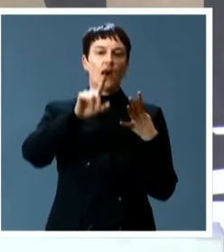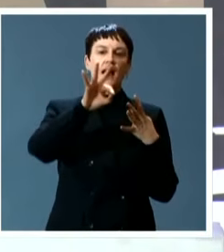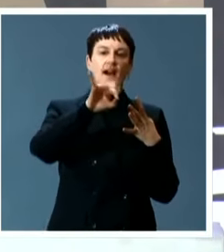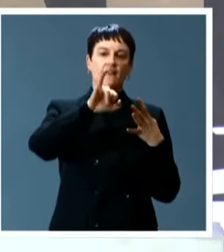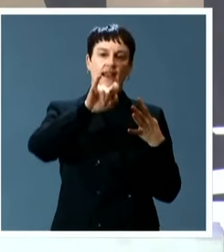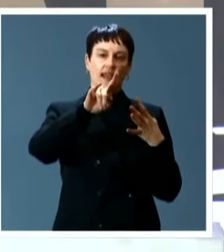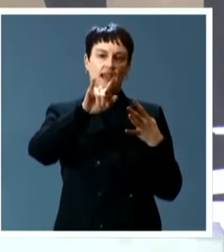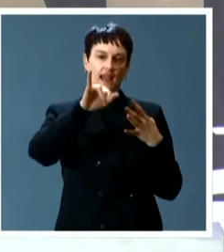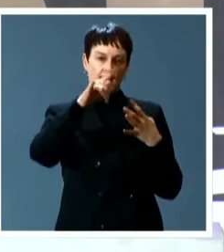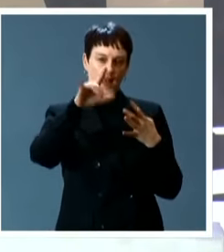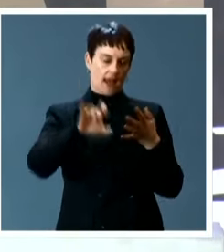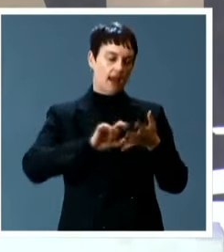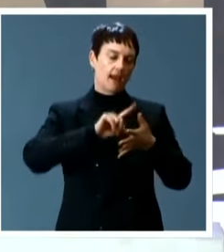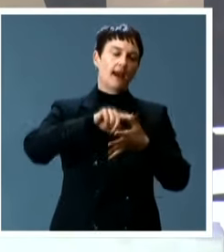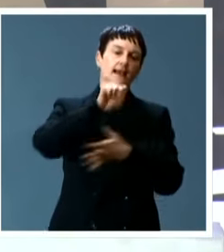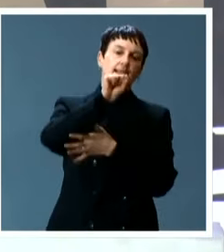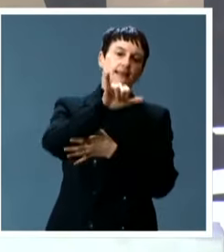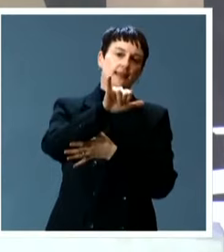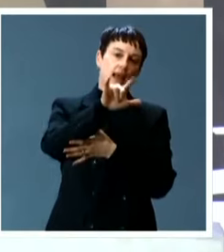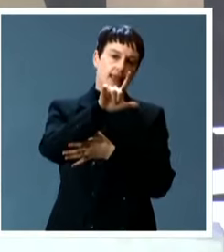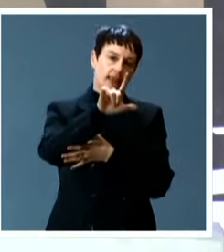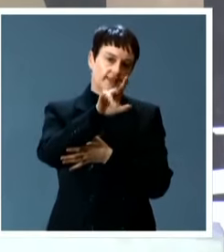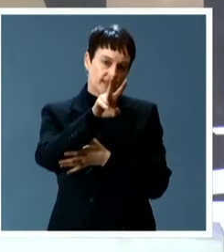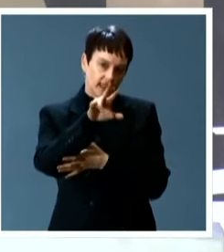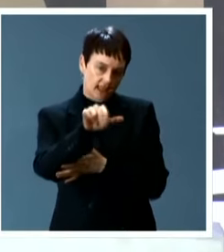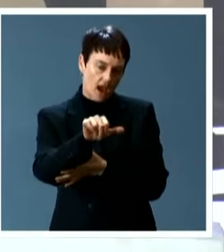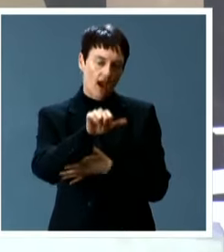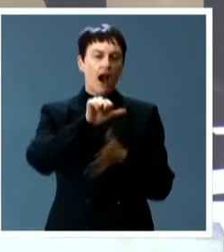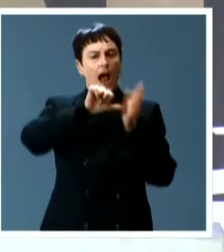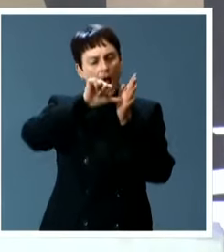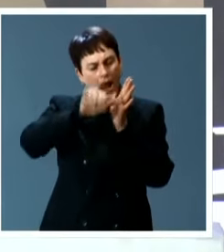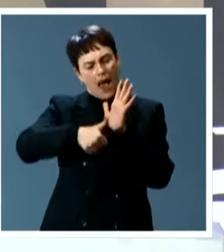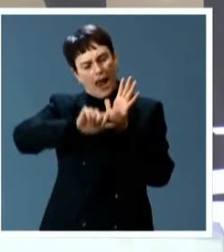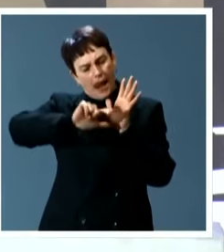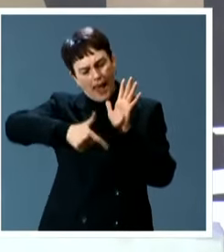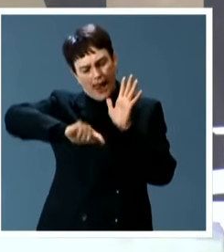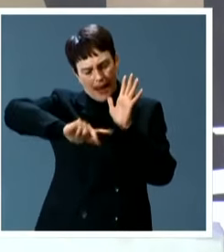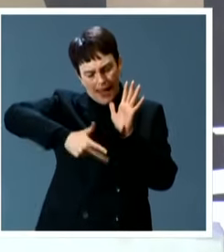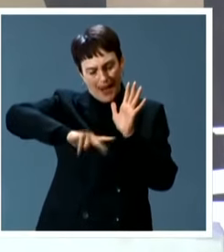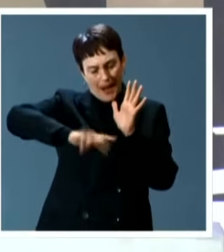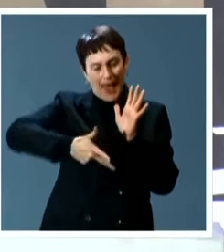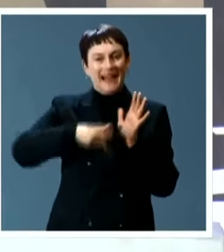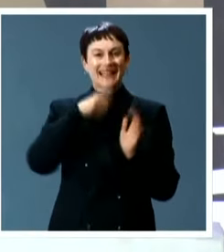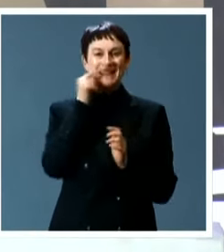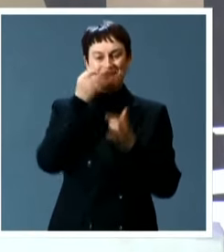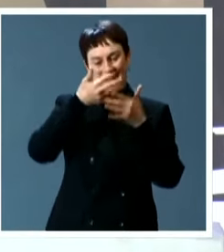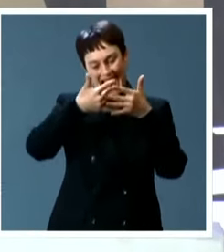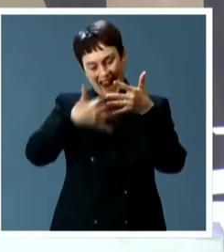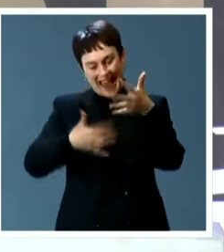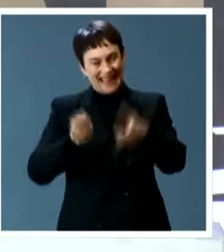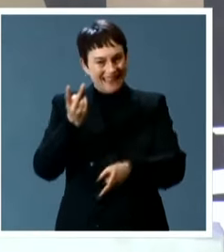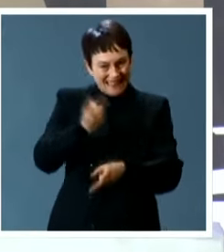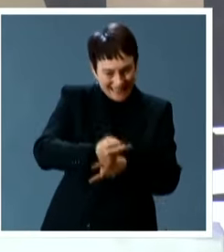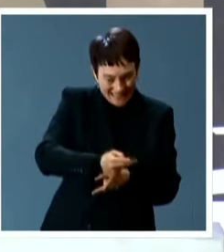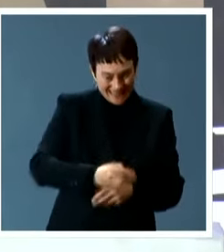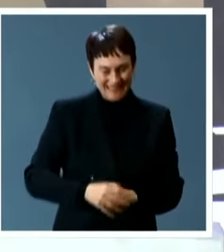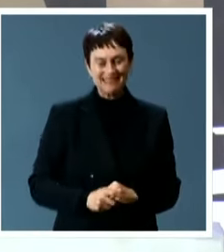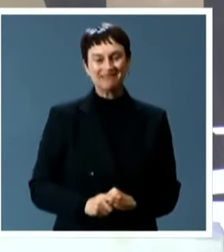Gama, Sylvia Graham, Vern Harris, Mandla Dakata, Kirileng